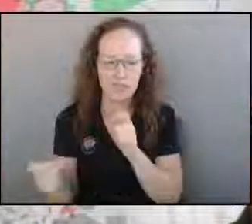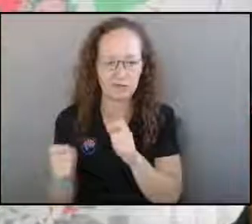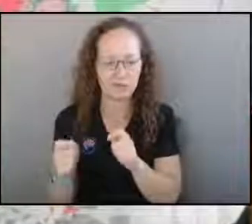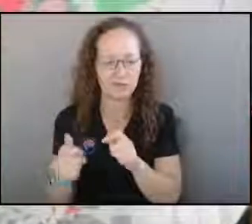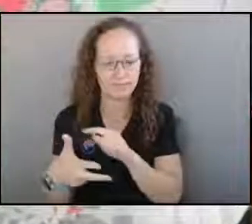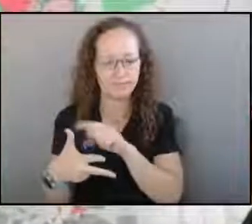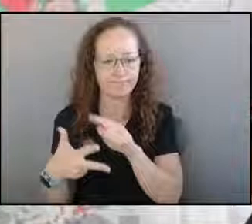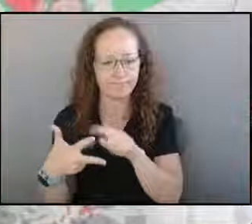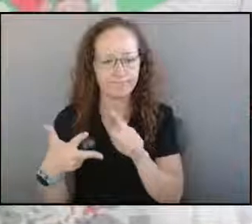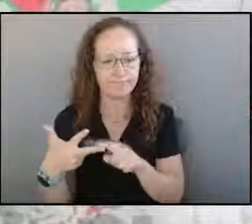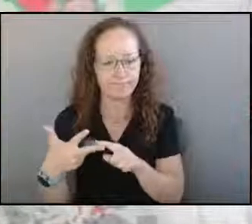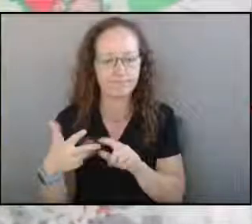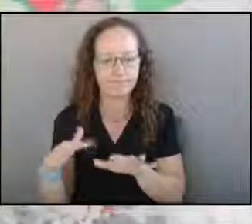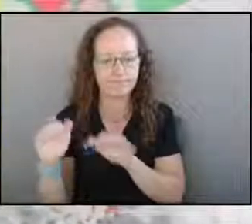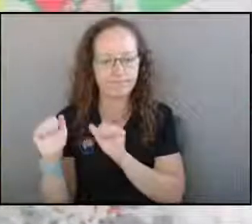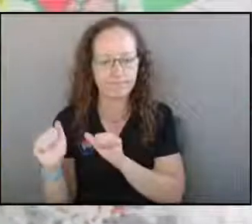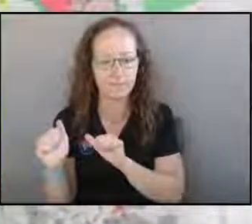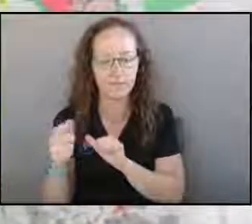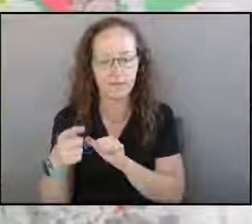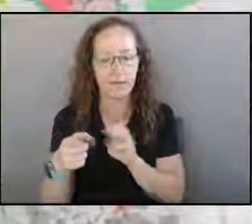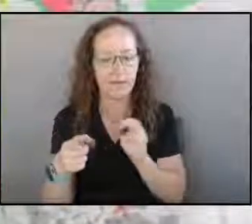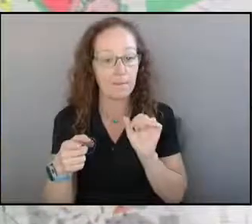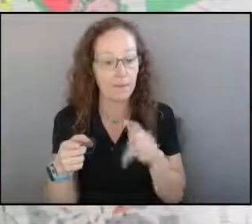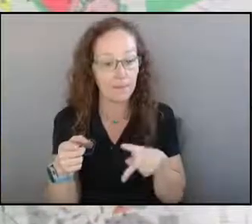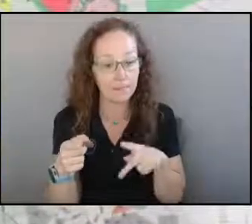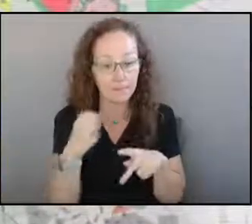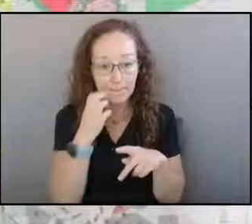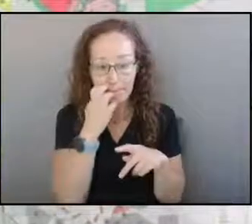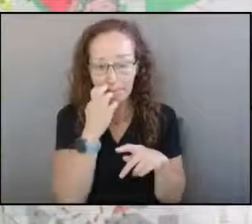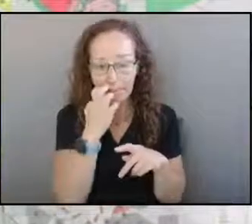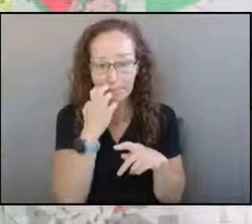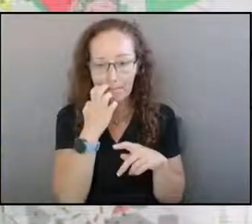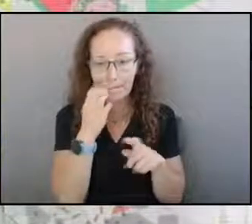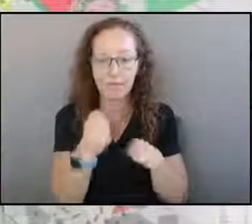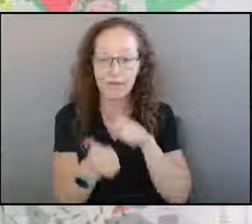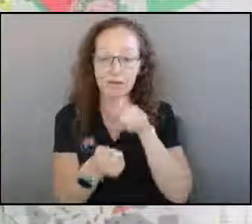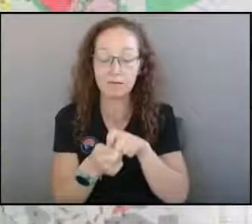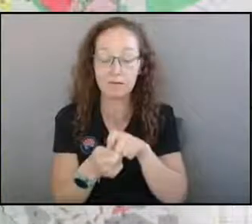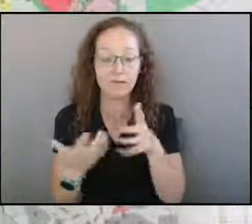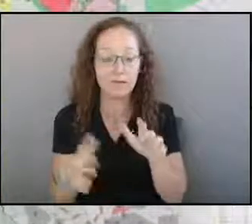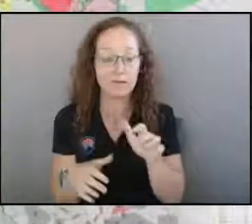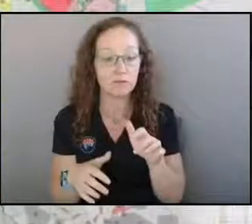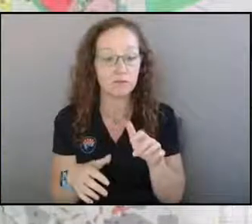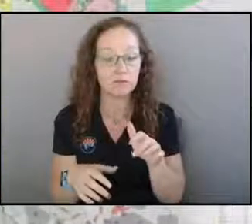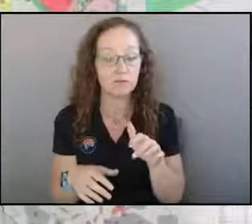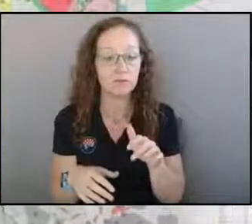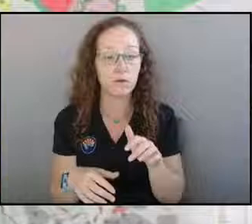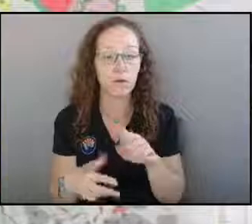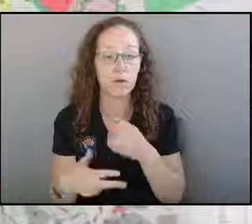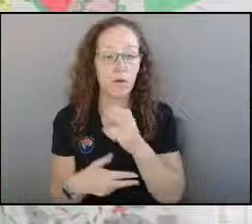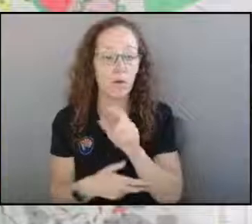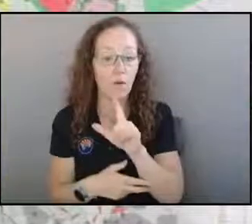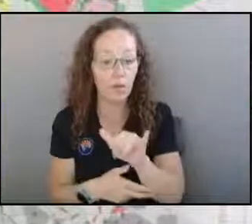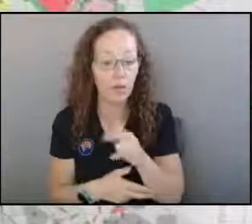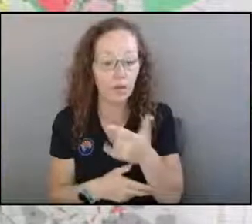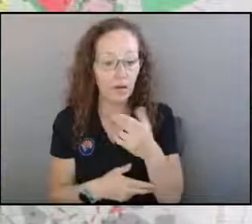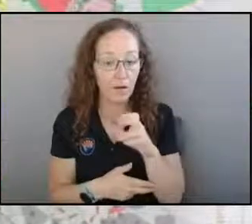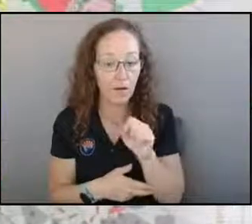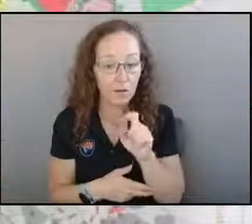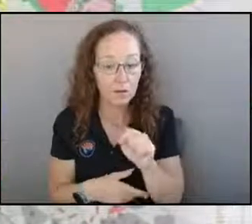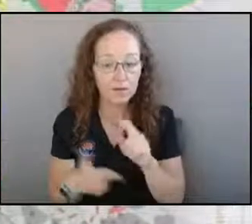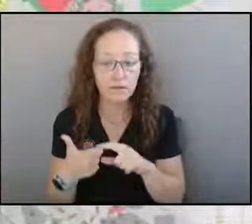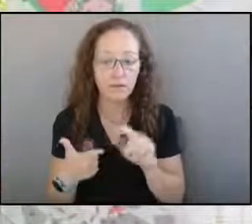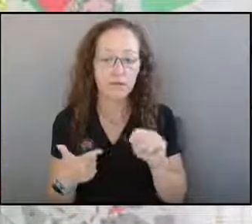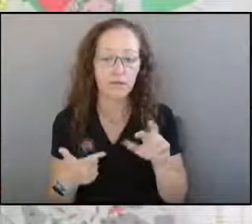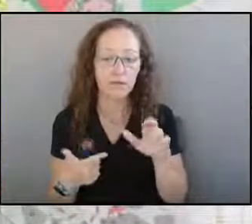statuses on the map. Particularly, we put Holy Ghost, Tres Lagunas, El